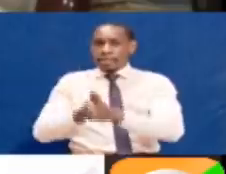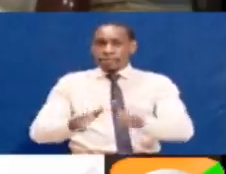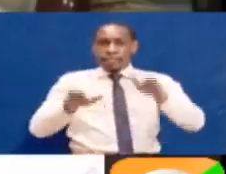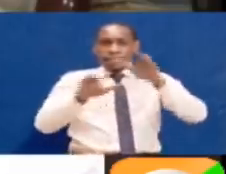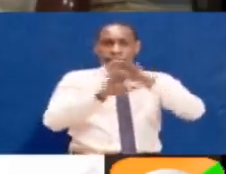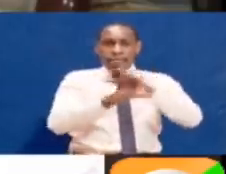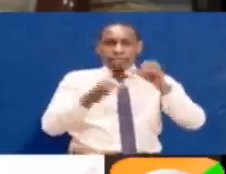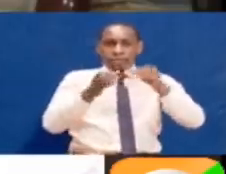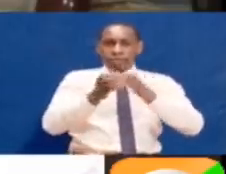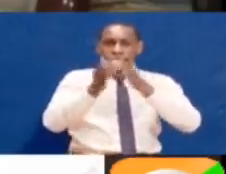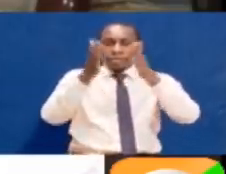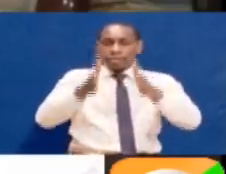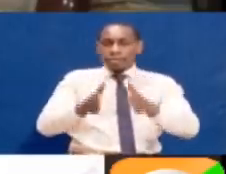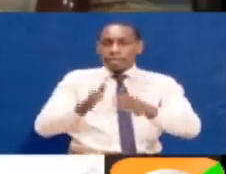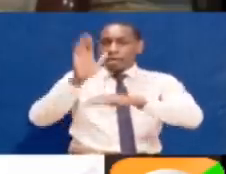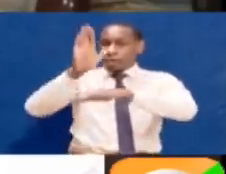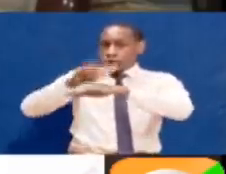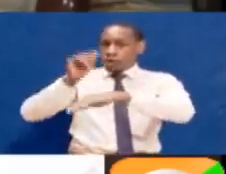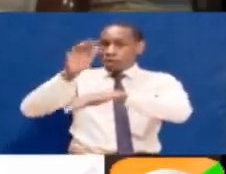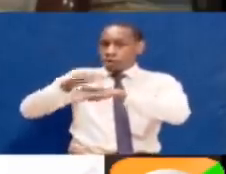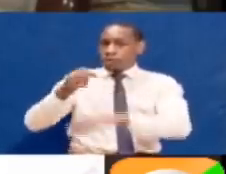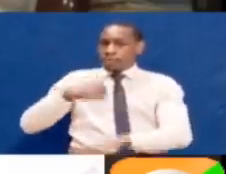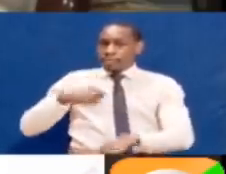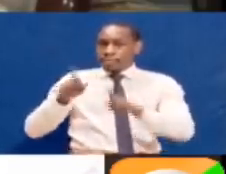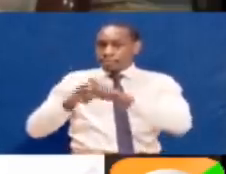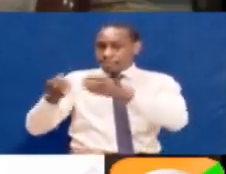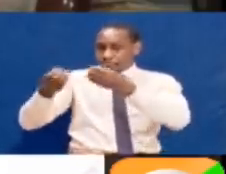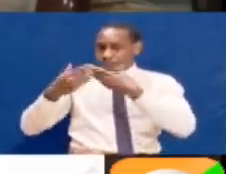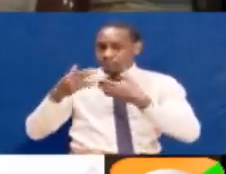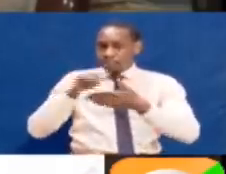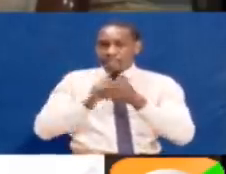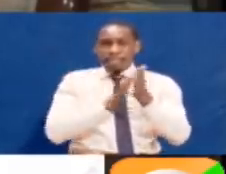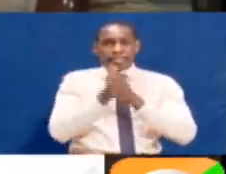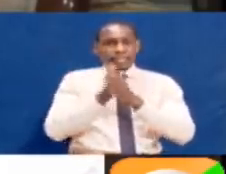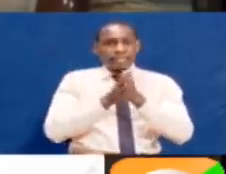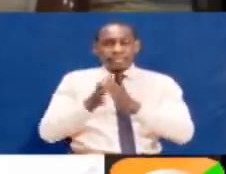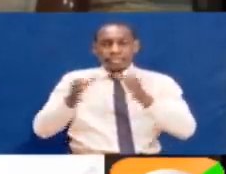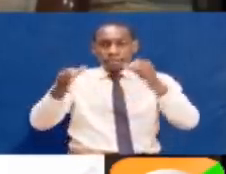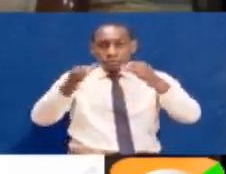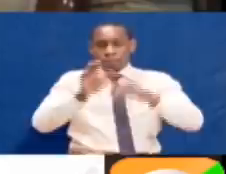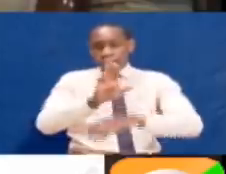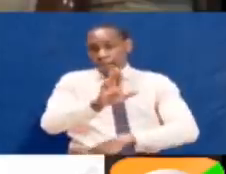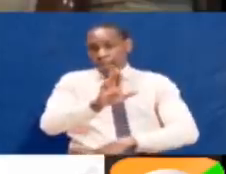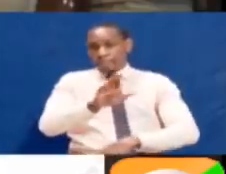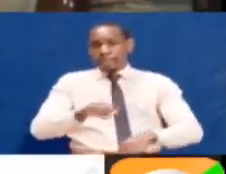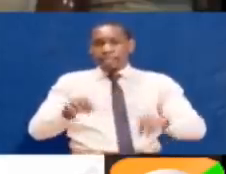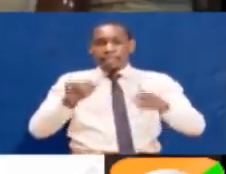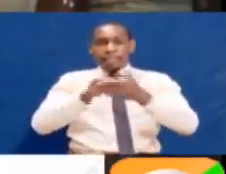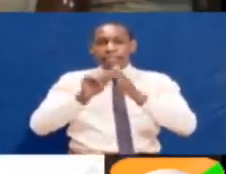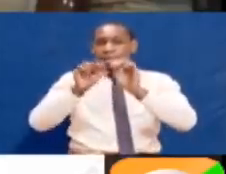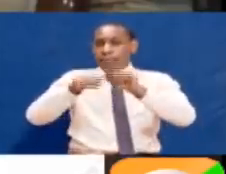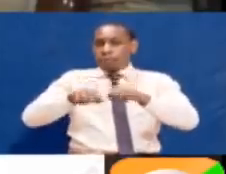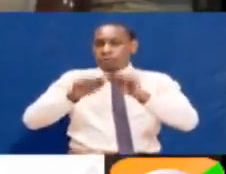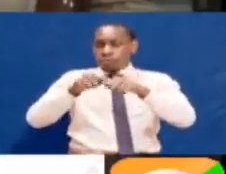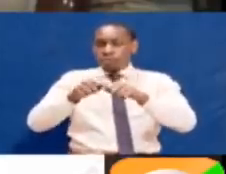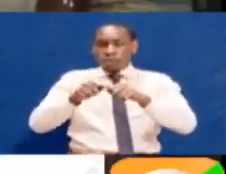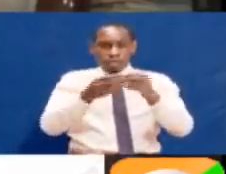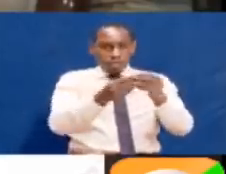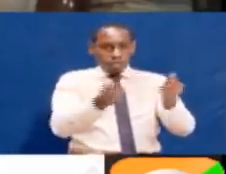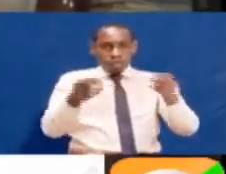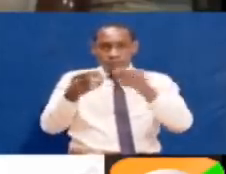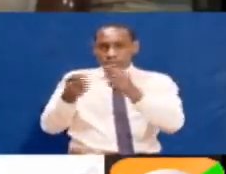deputy party leader had called me and told me that in the interest of the party, and so that we can